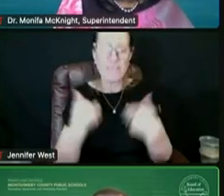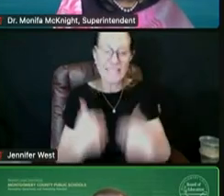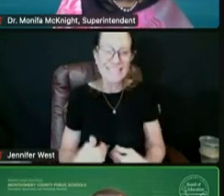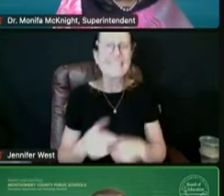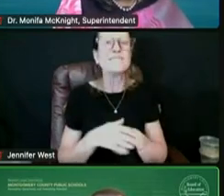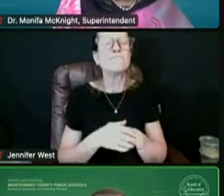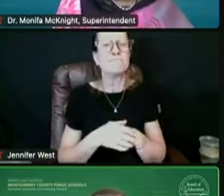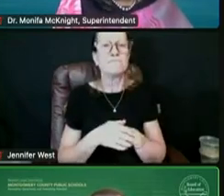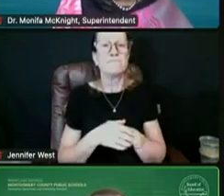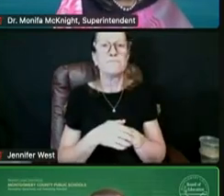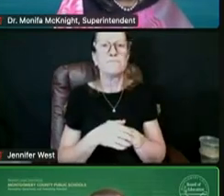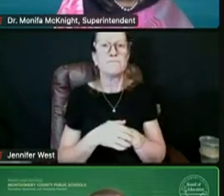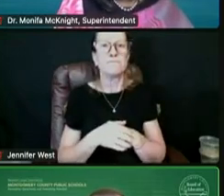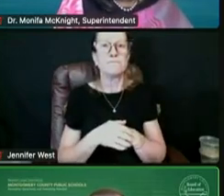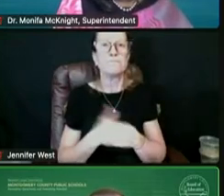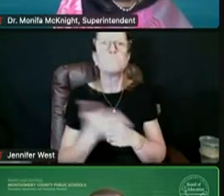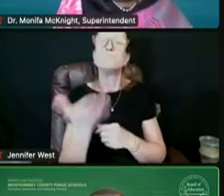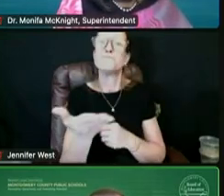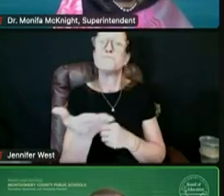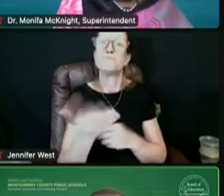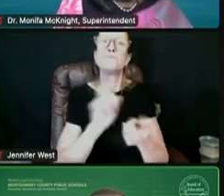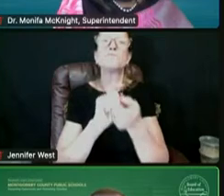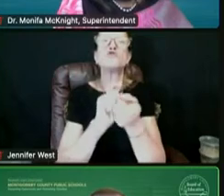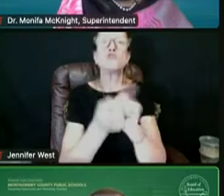Okay, so changes to the budget.